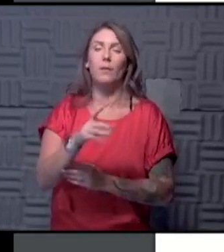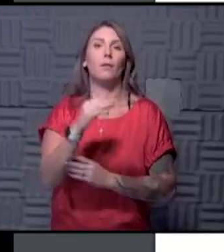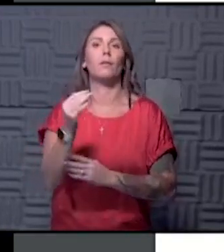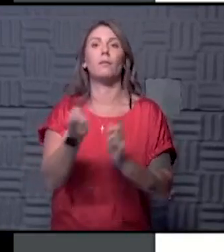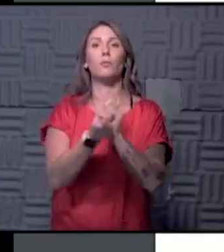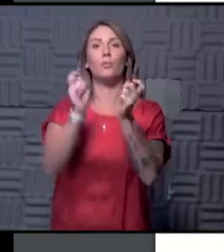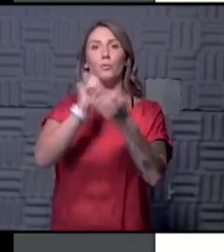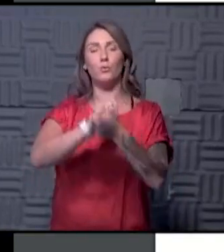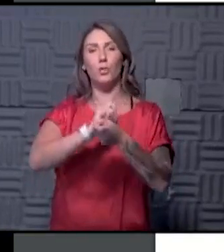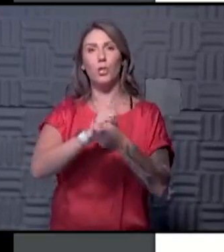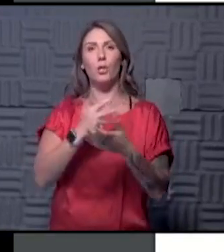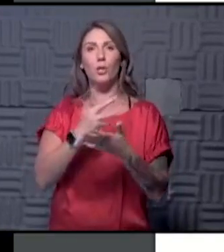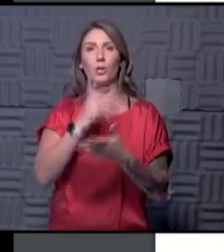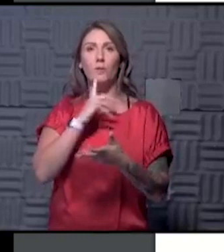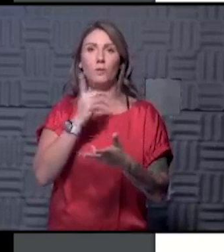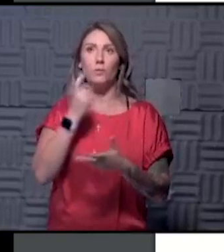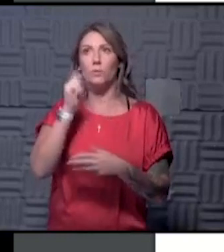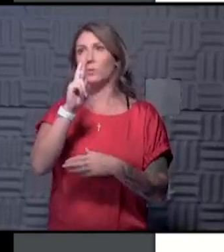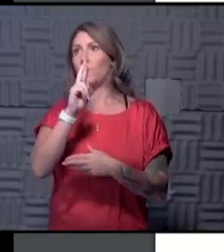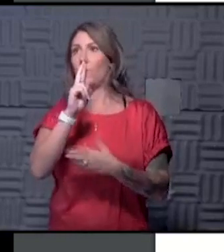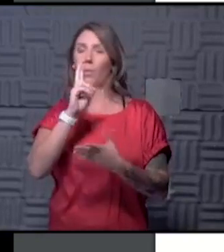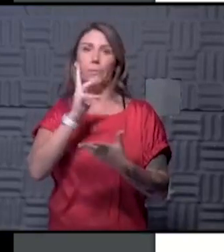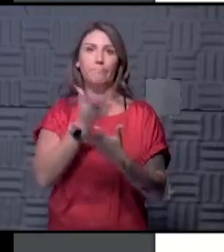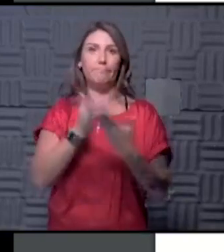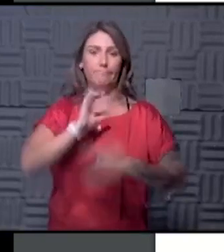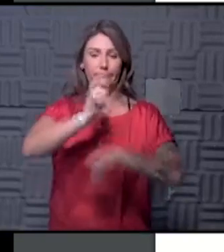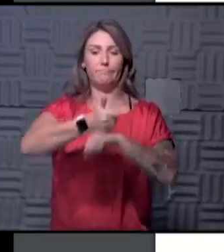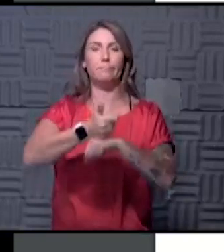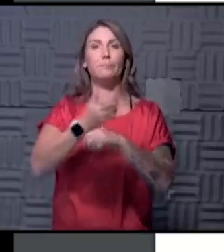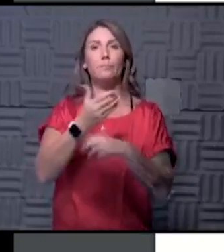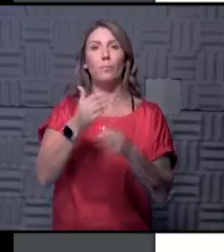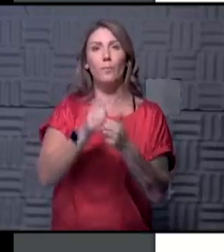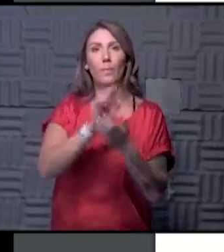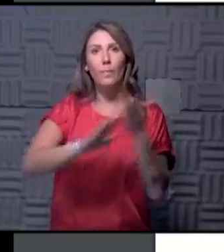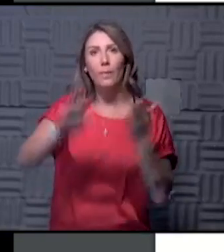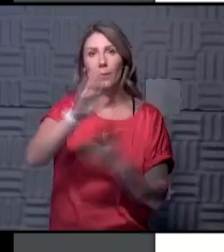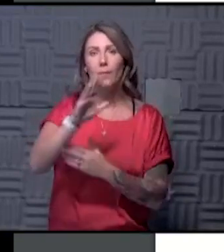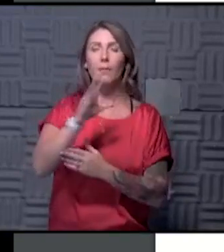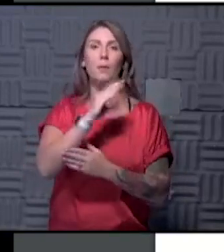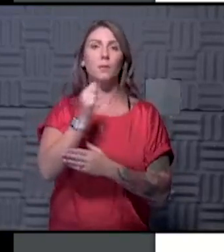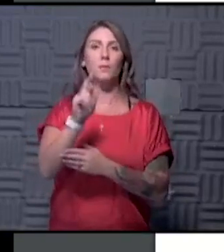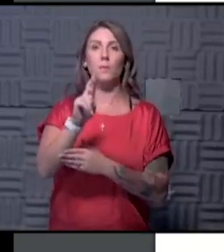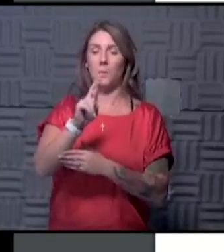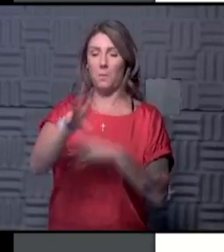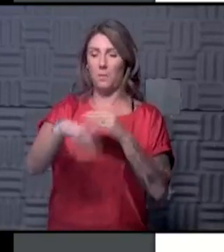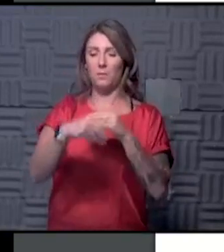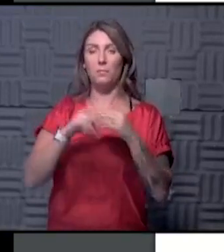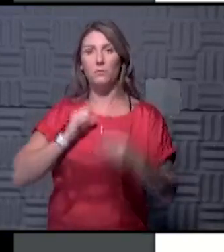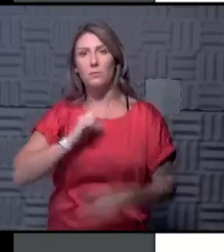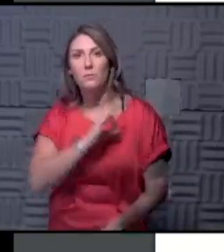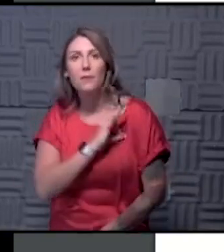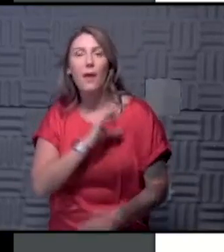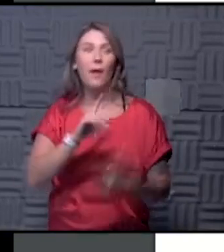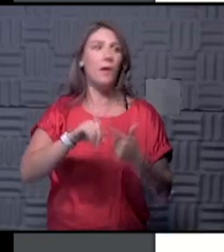in interventions that we need to do on campus, any additional staff